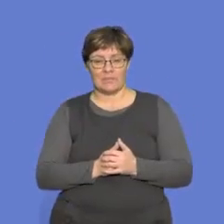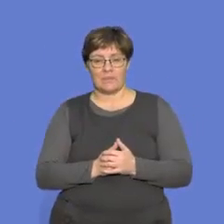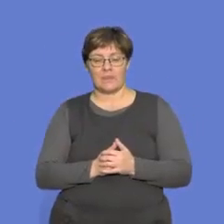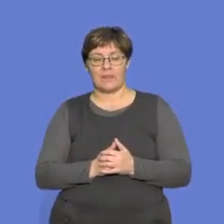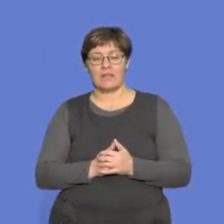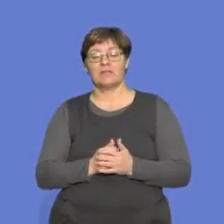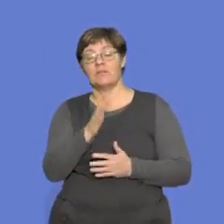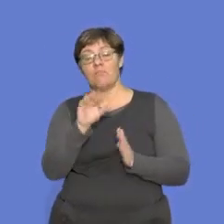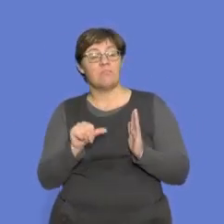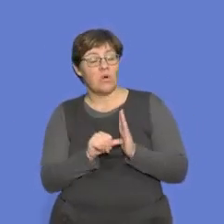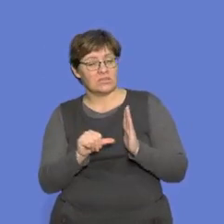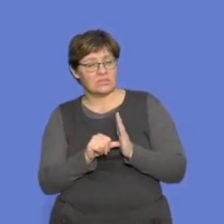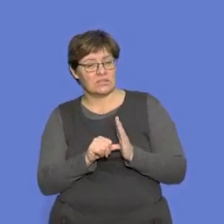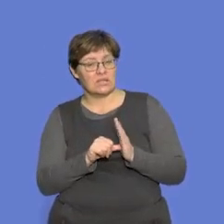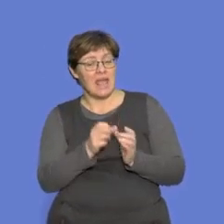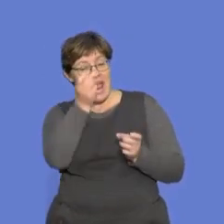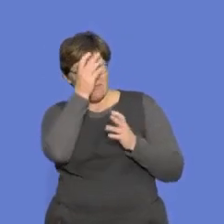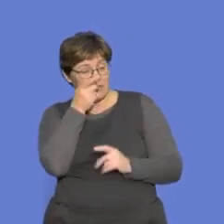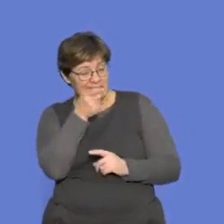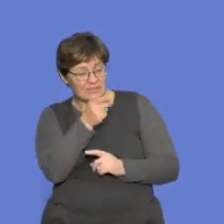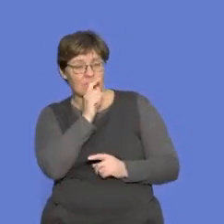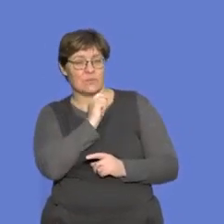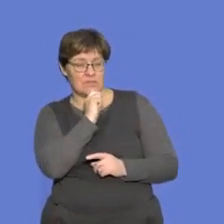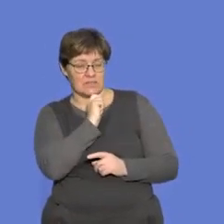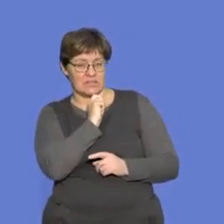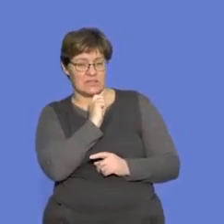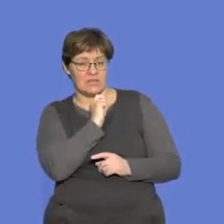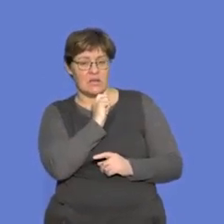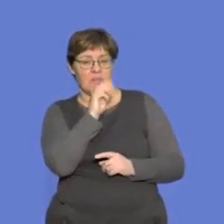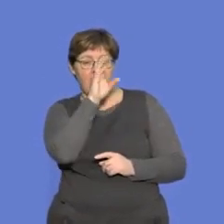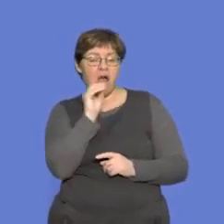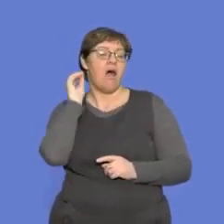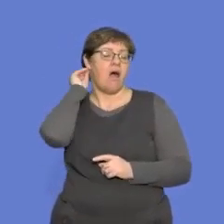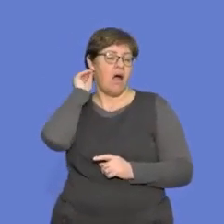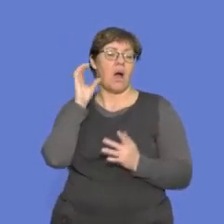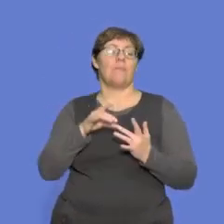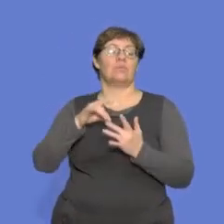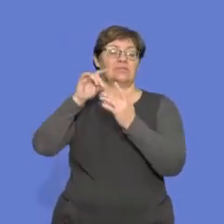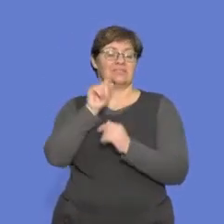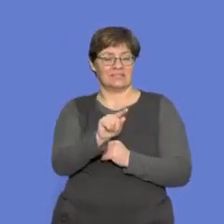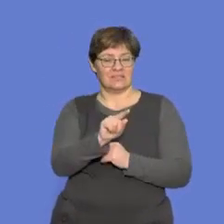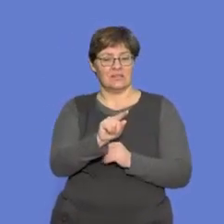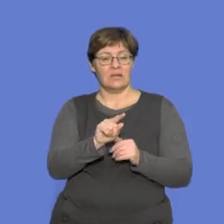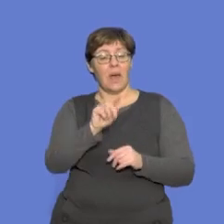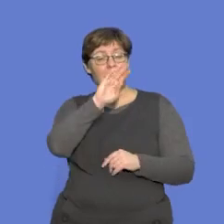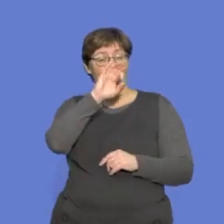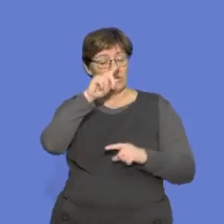this information to recognize the significance of maintaining our biodiversity in South Africa.